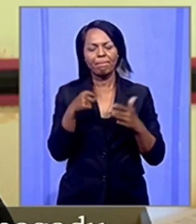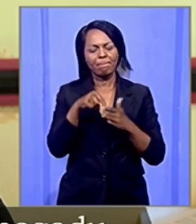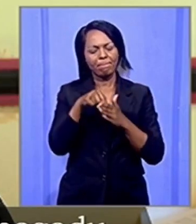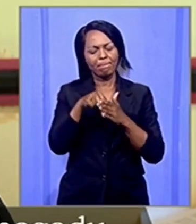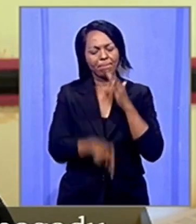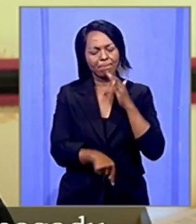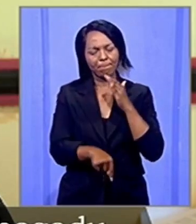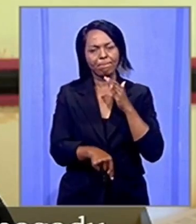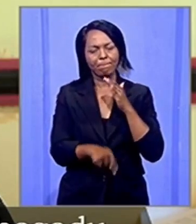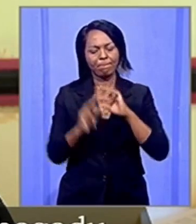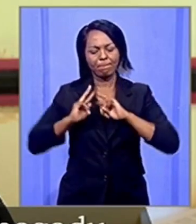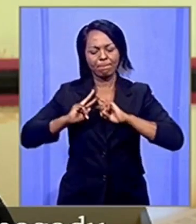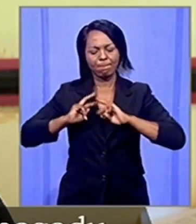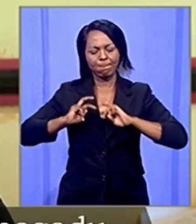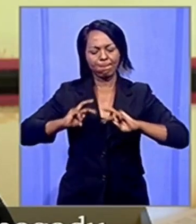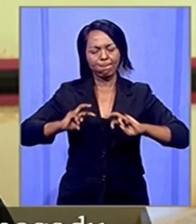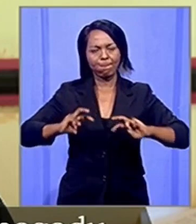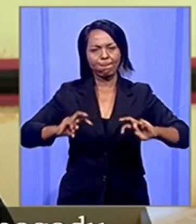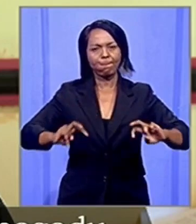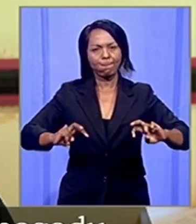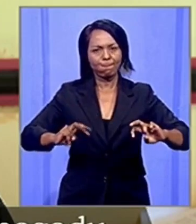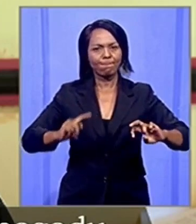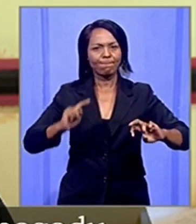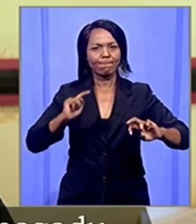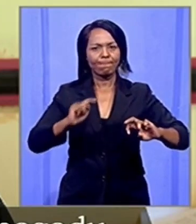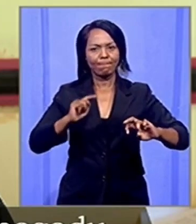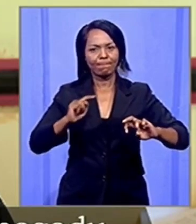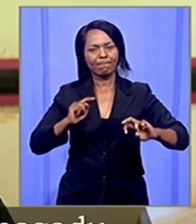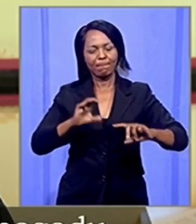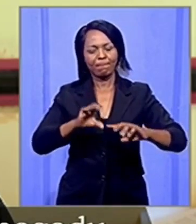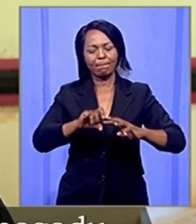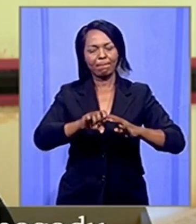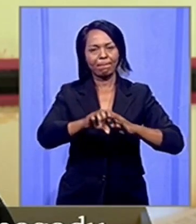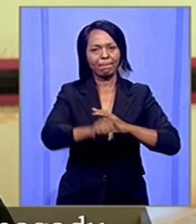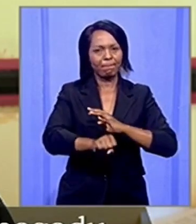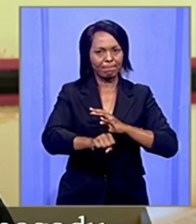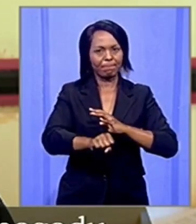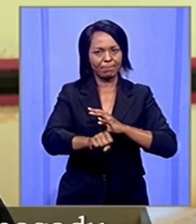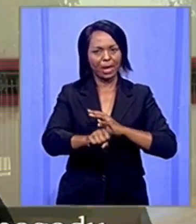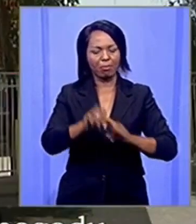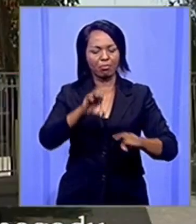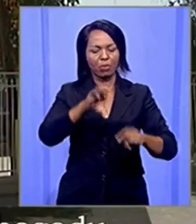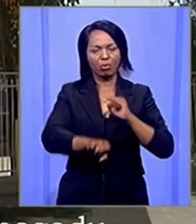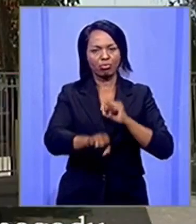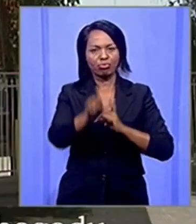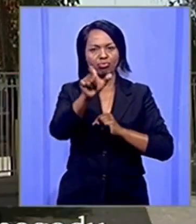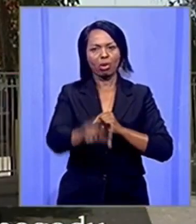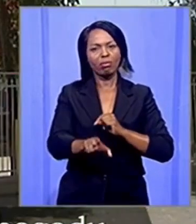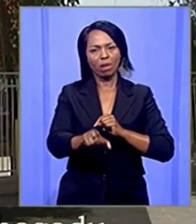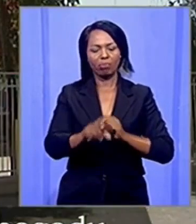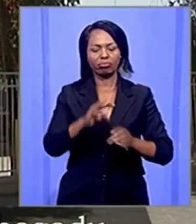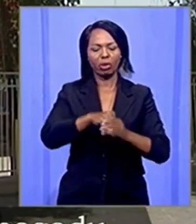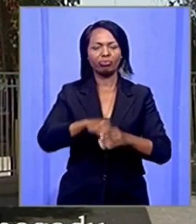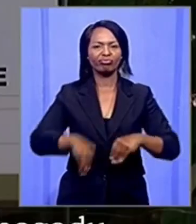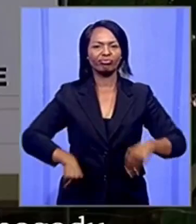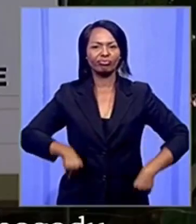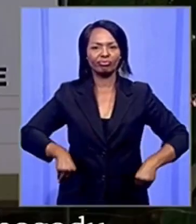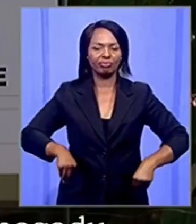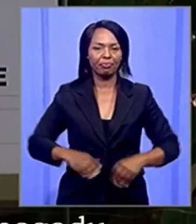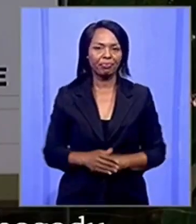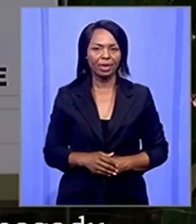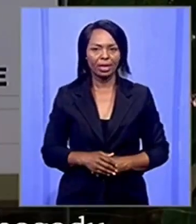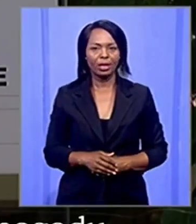down and deal with the cause of this particular scourge of corruption. Ke baokamedi ba le babedi ba lefapha